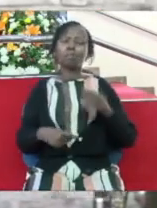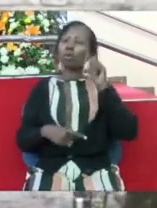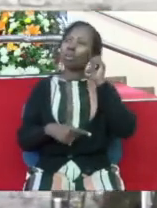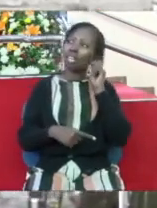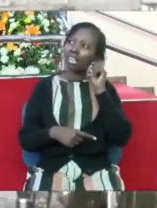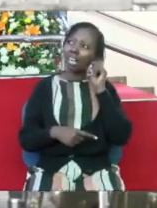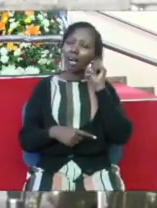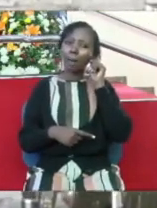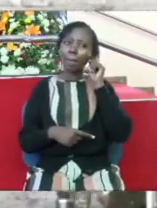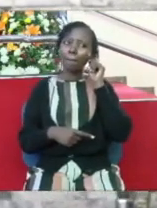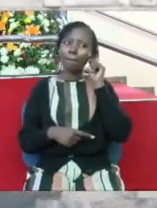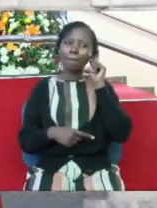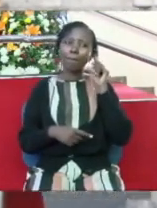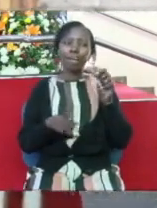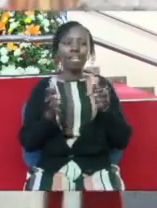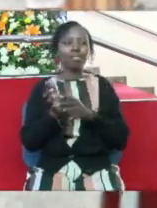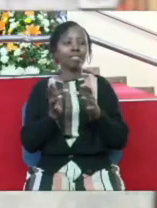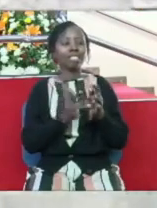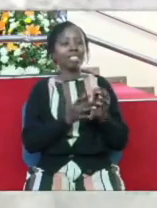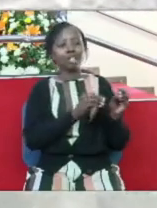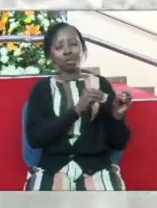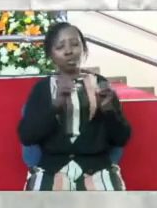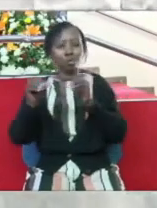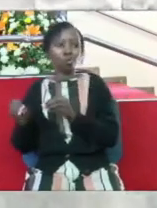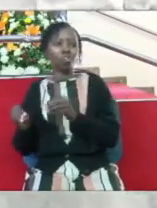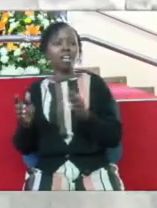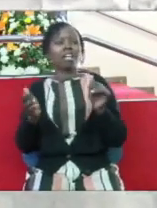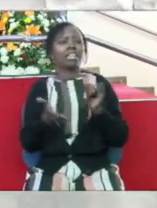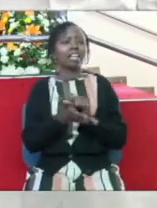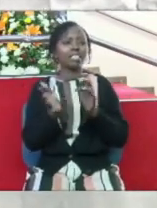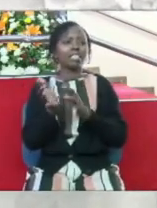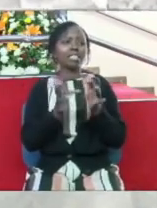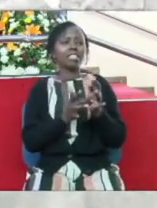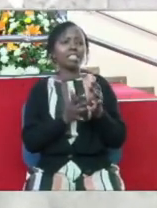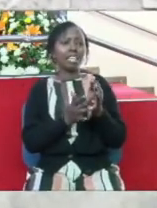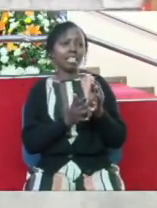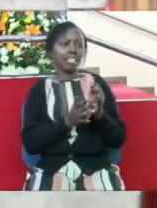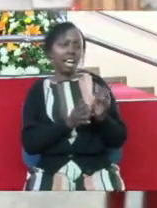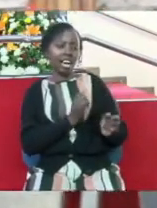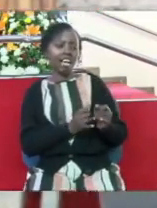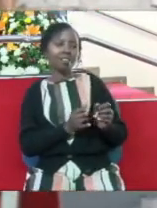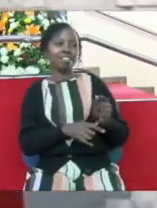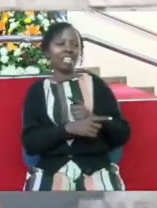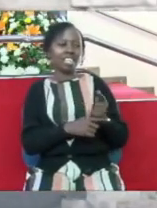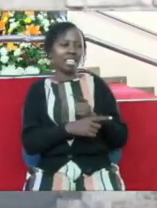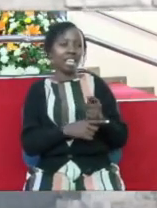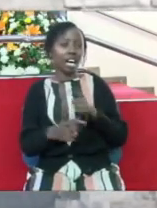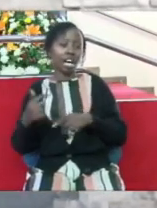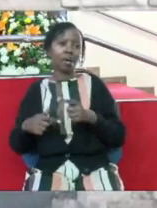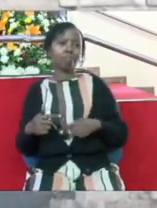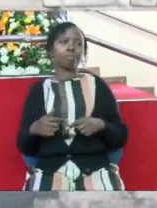wamesikia kwamba kuna msukumo mkubwa wa Mungu. That is just about to set in. Ambaye iko karibu tu kuanza. Or that has set in. Ama